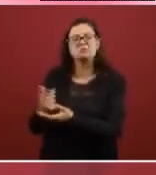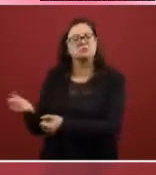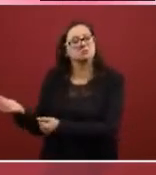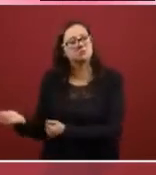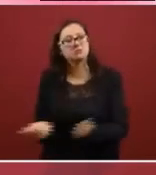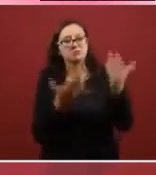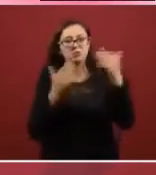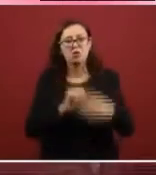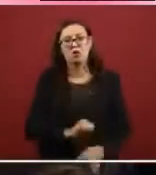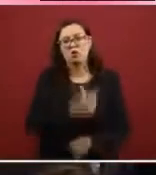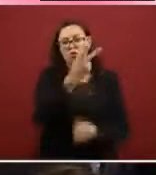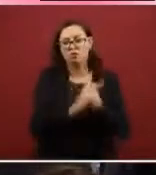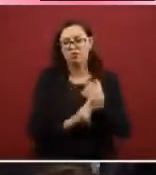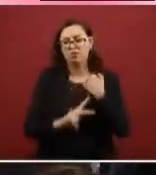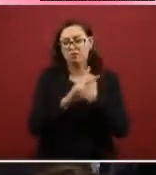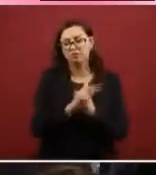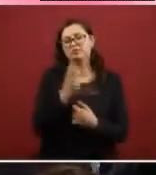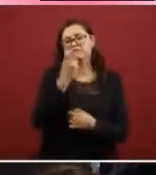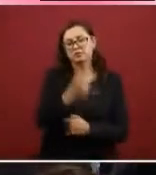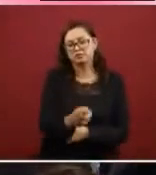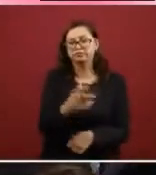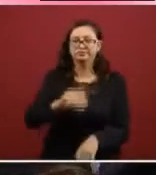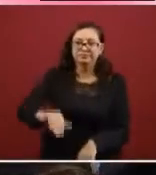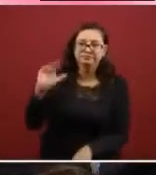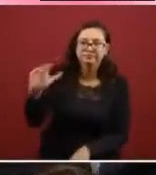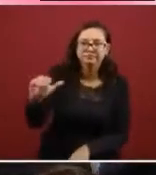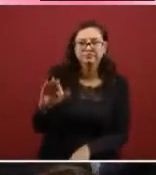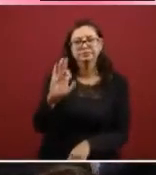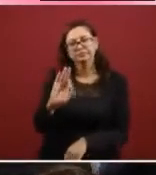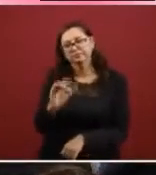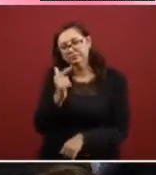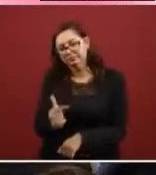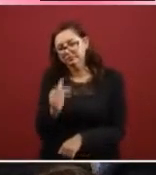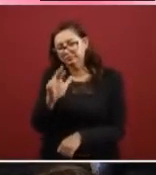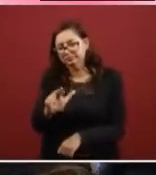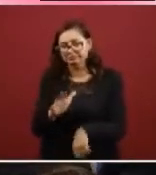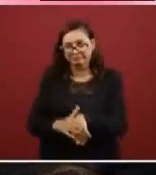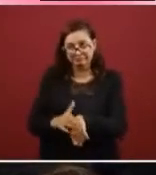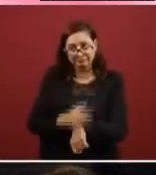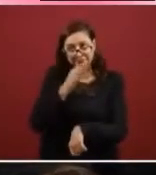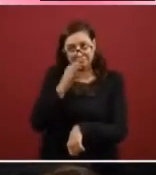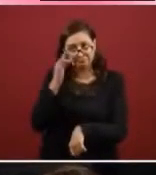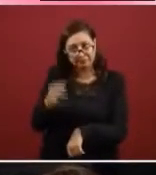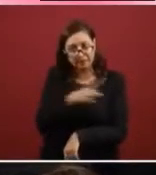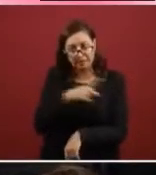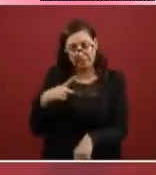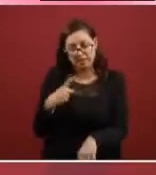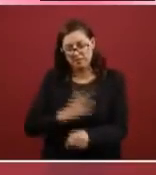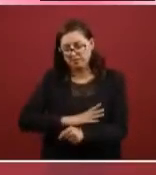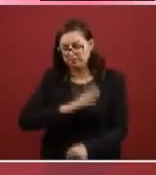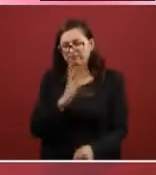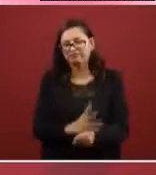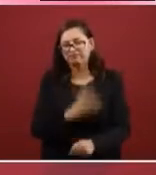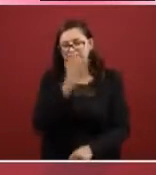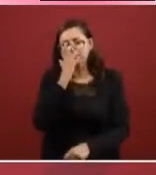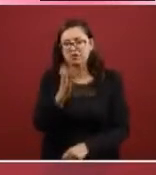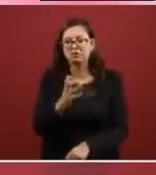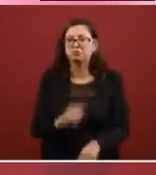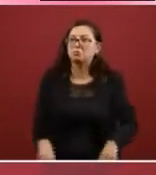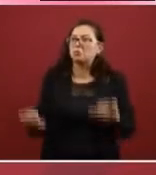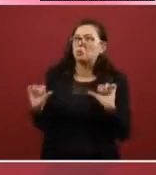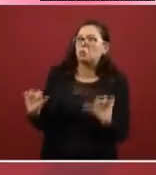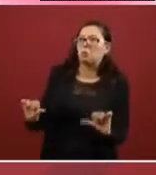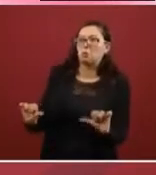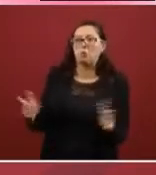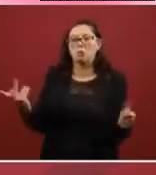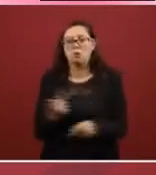so they've asked for help with that, so that there won't be any